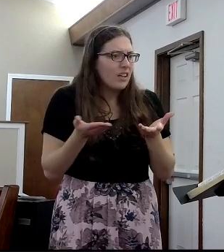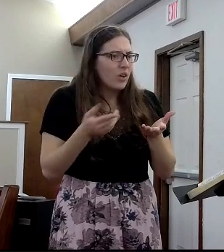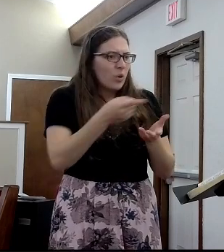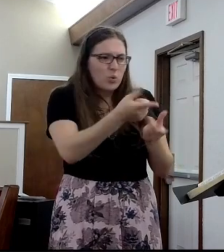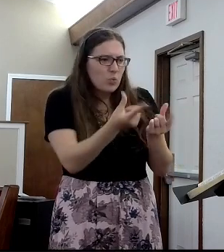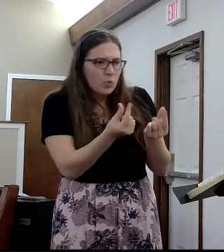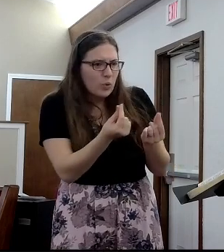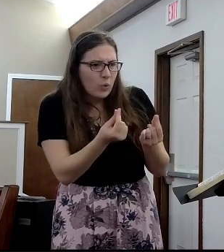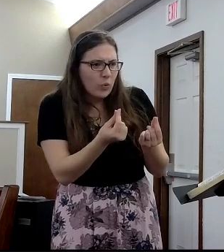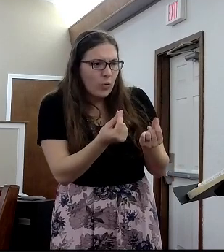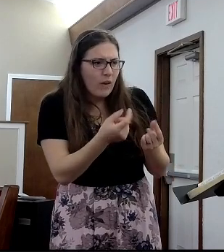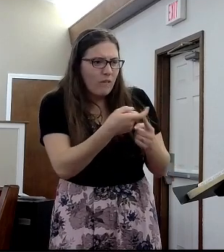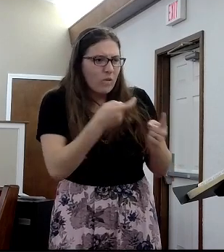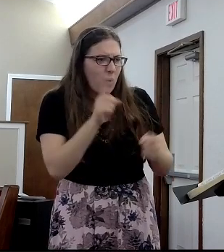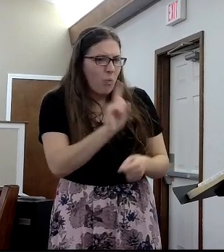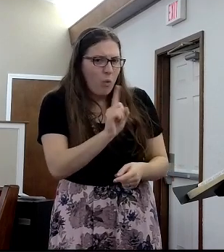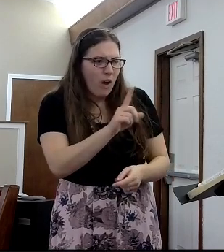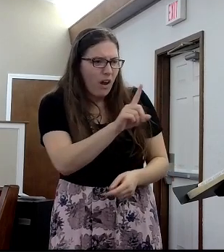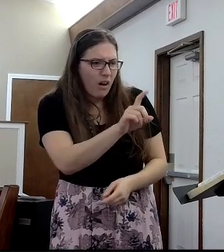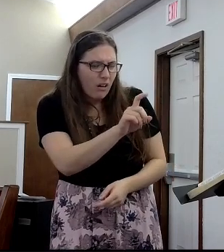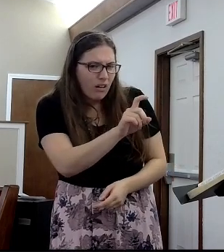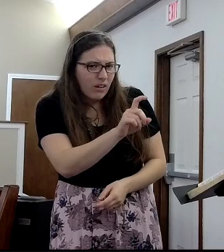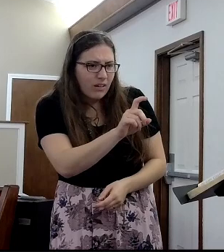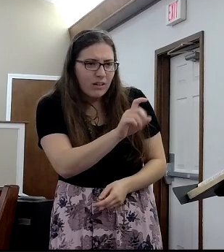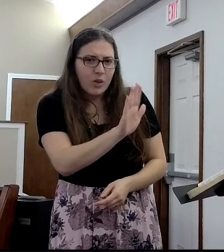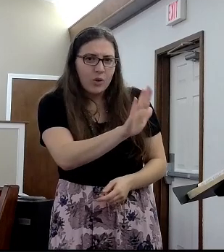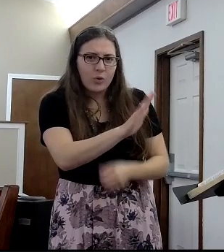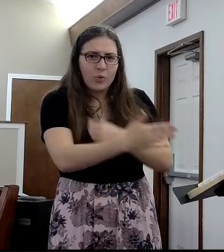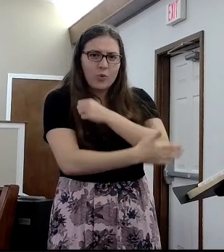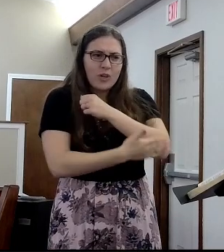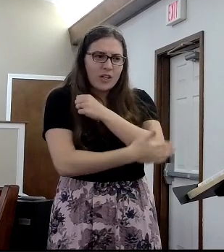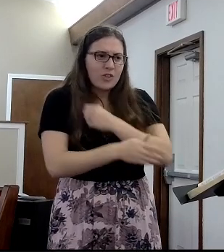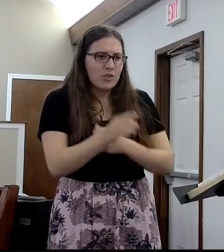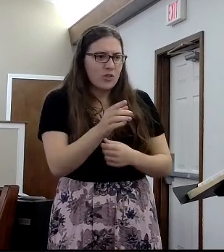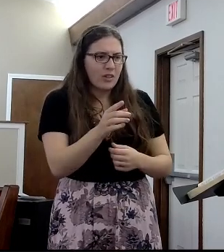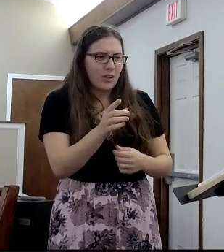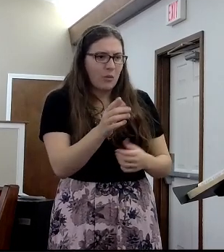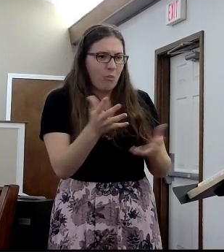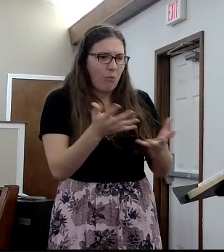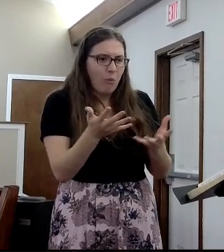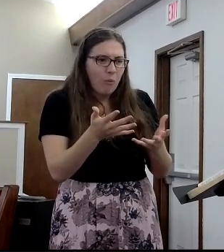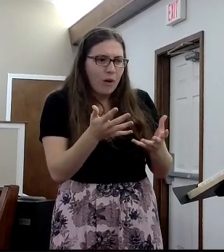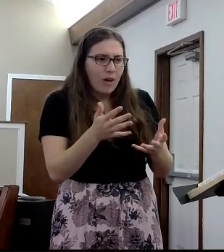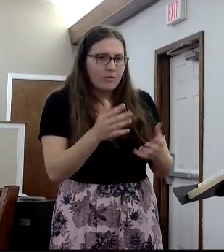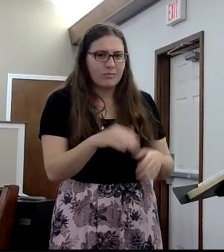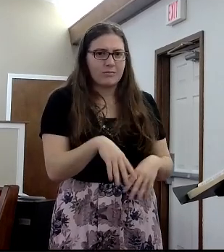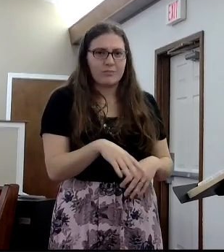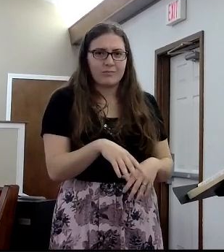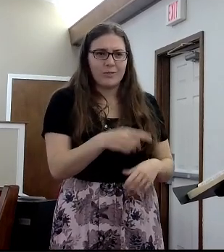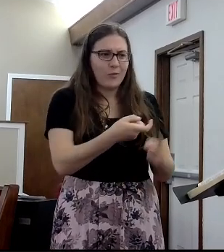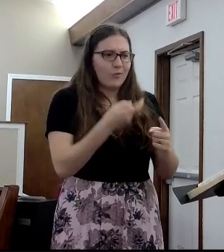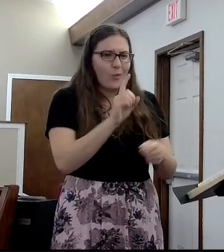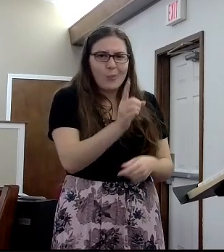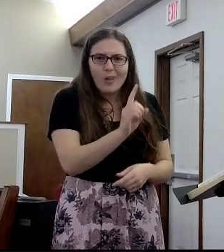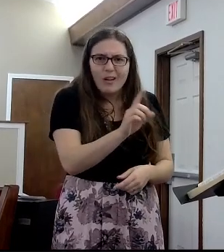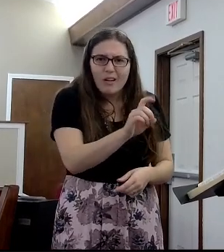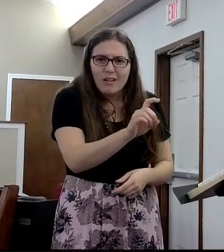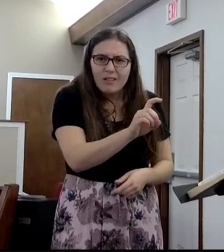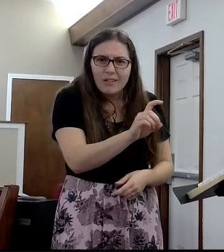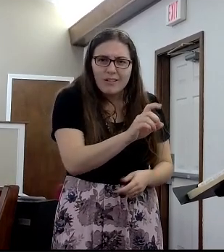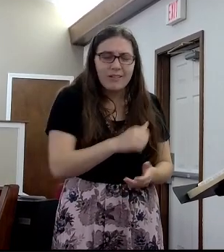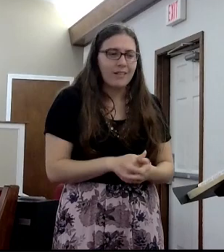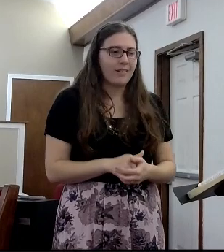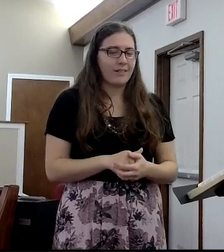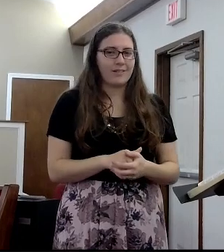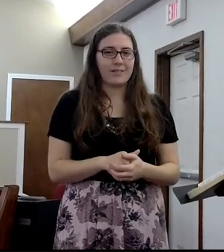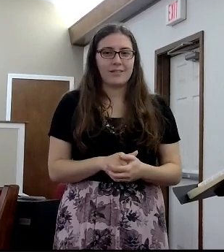evil is upon us. What is thine occupation, and whence comest thou? What is thy country, and of what people